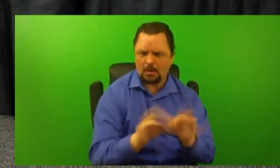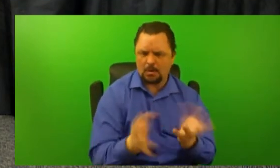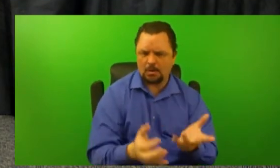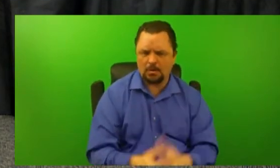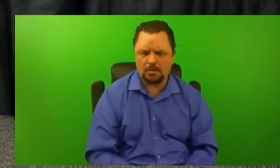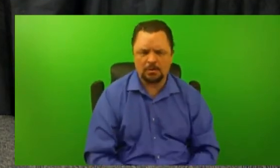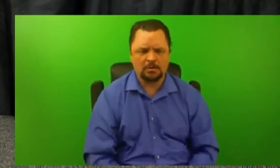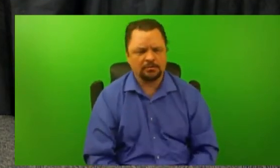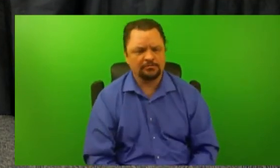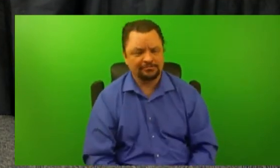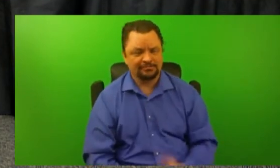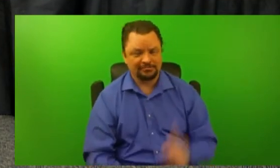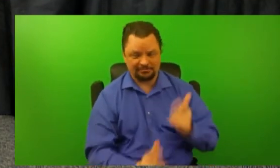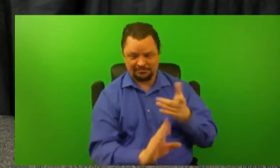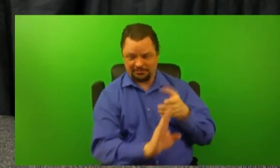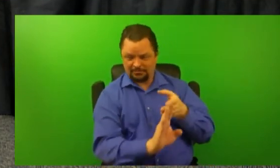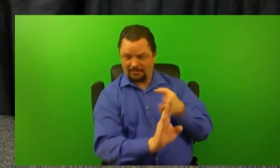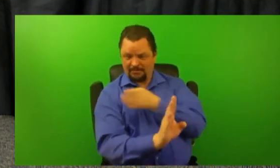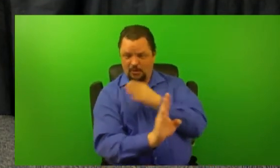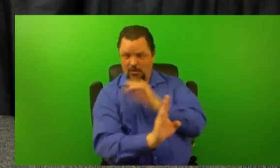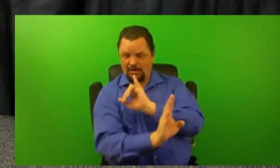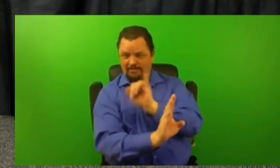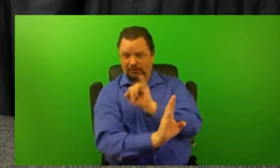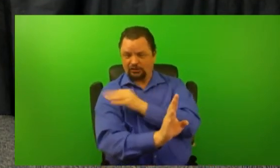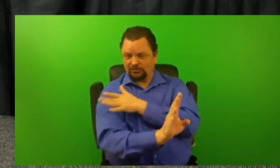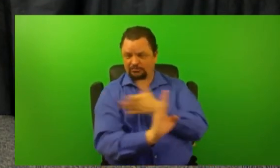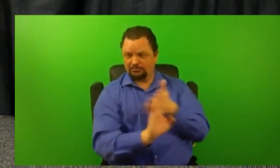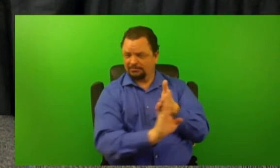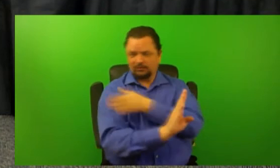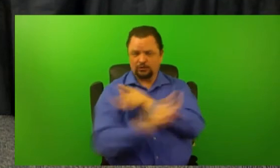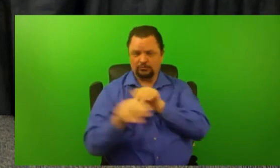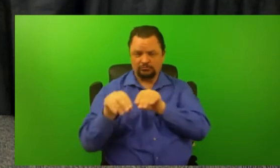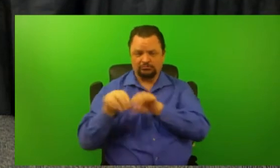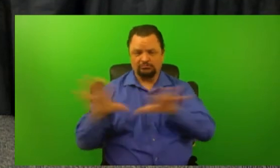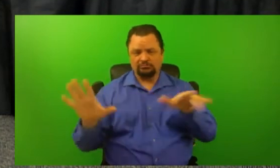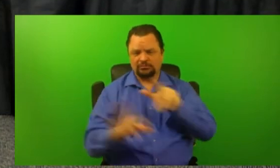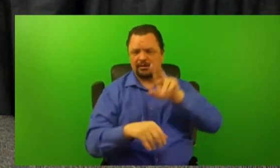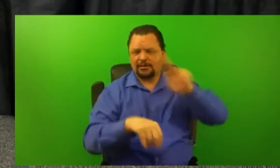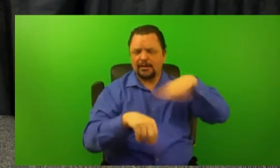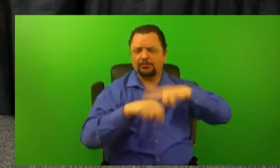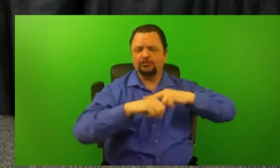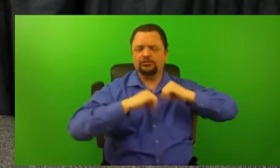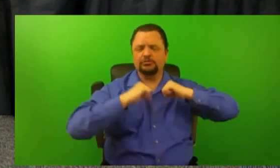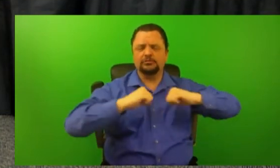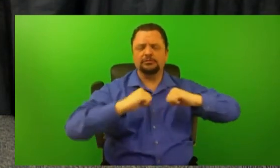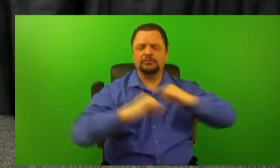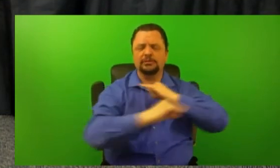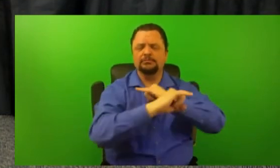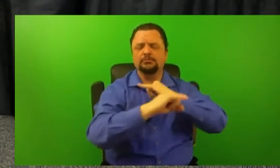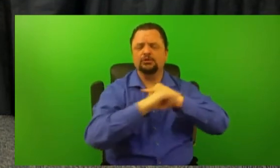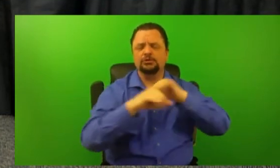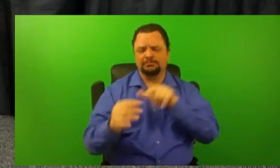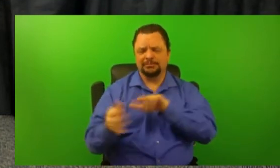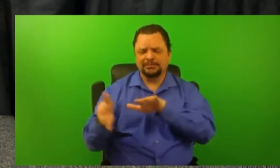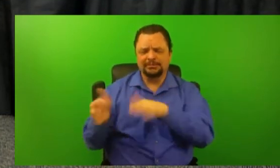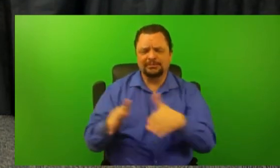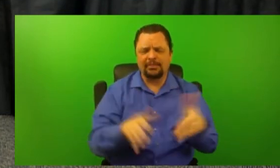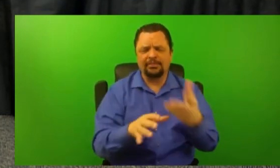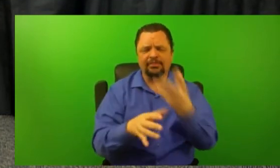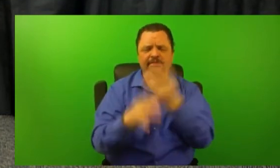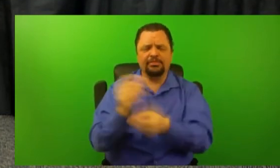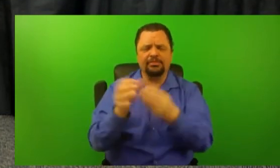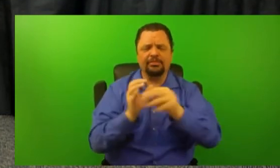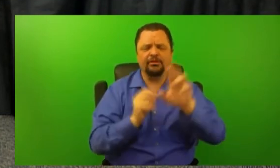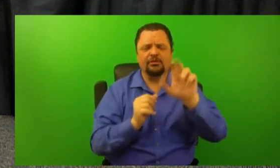offers natural immunity, the death rate might have been higher. And now with more